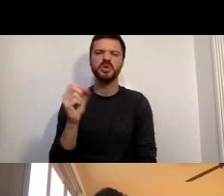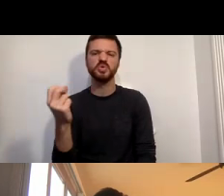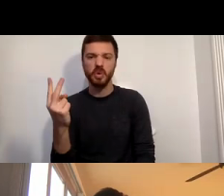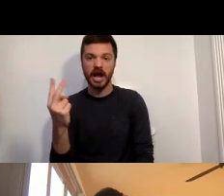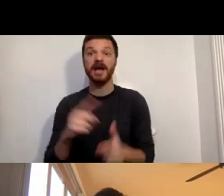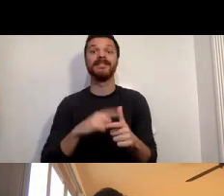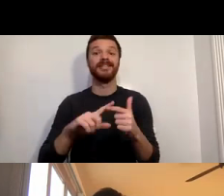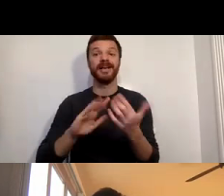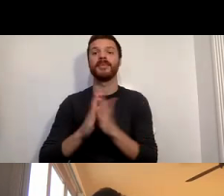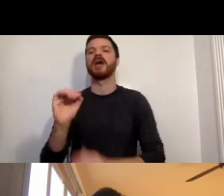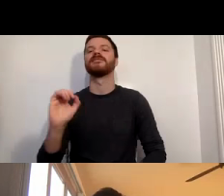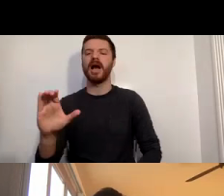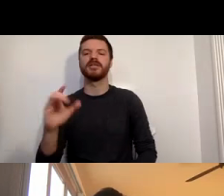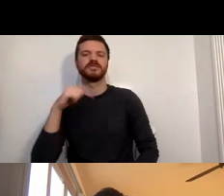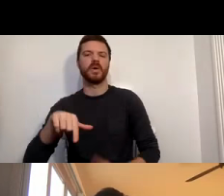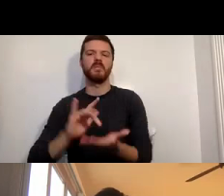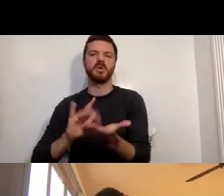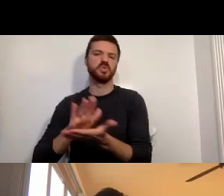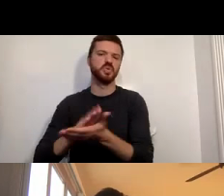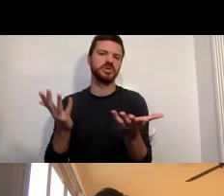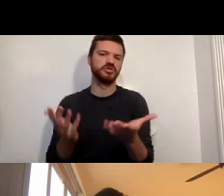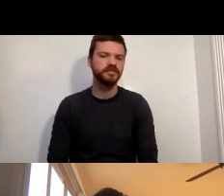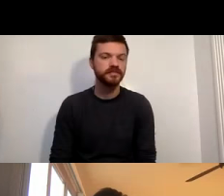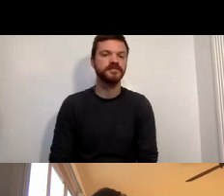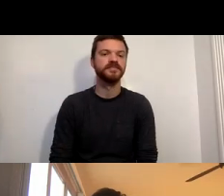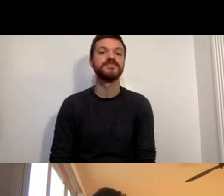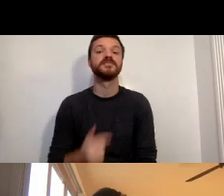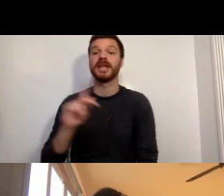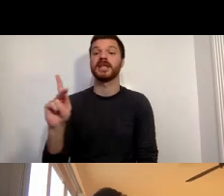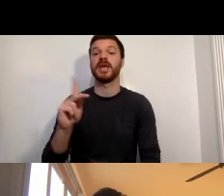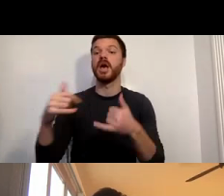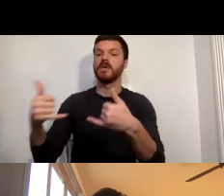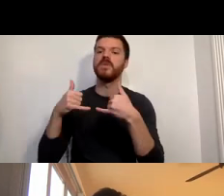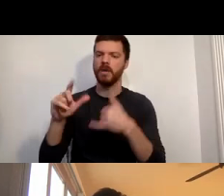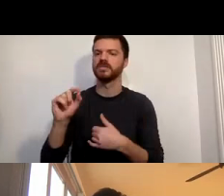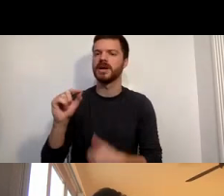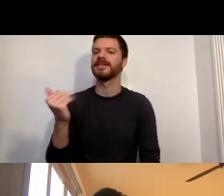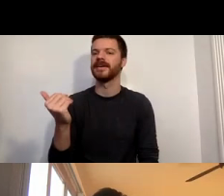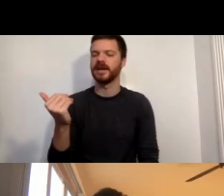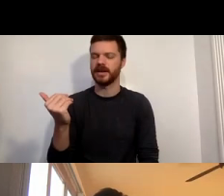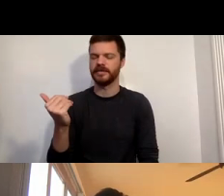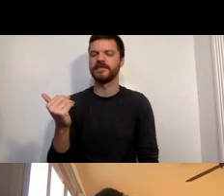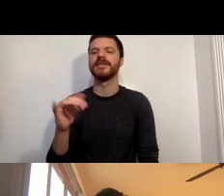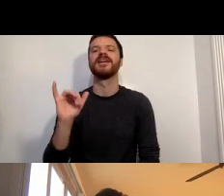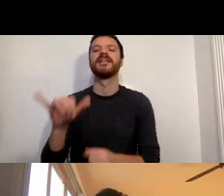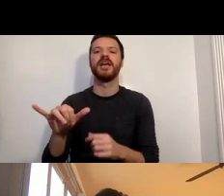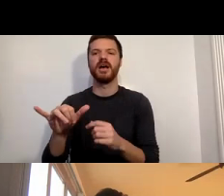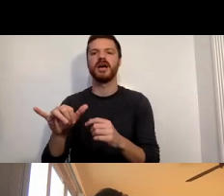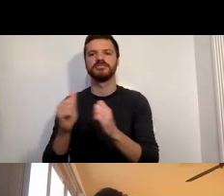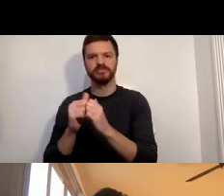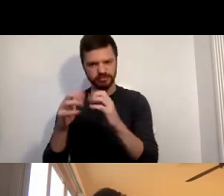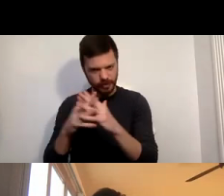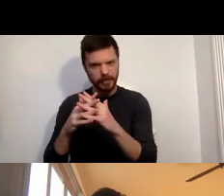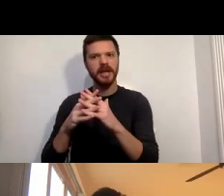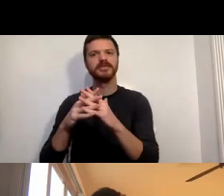the faculty of our medical school. I got a K award in 2015 that was dedicated to building a research career in